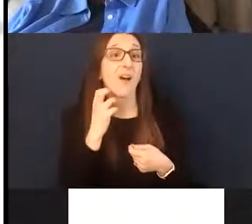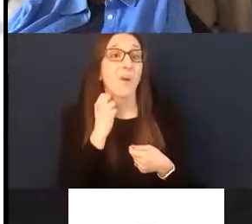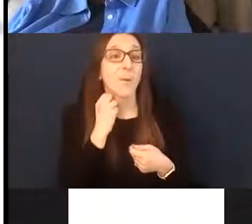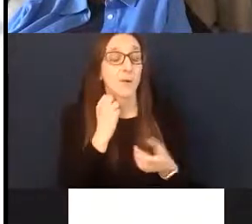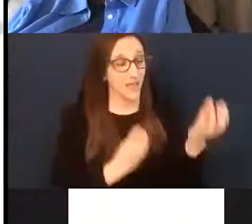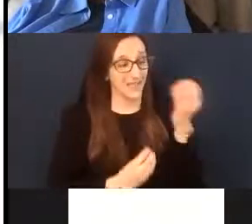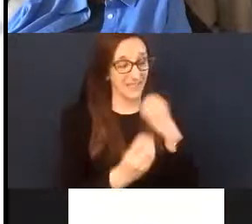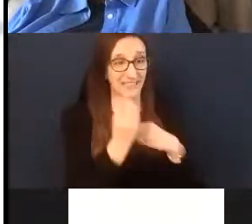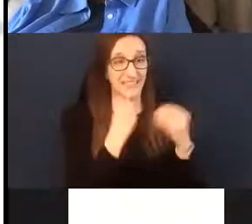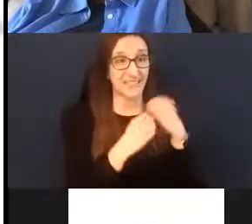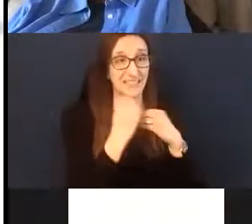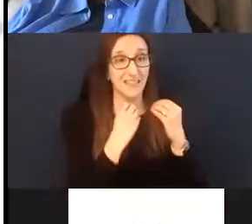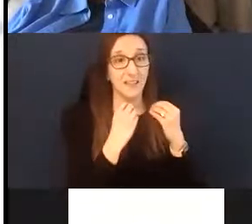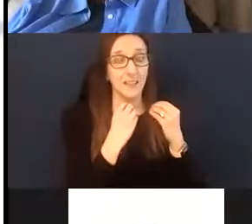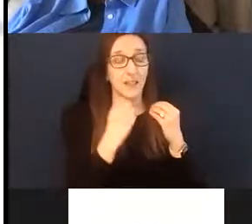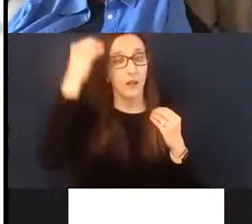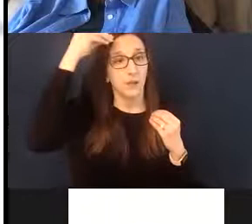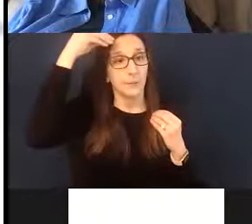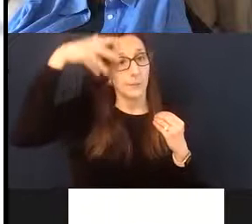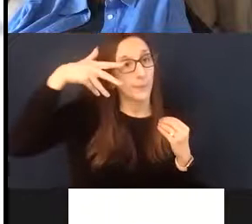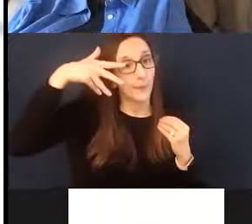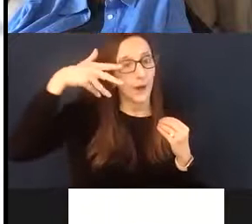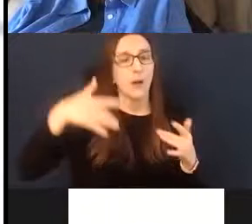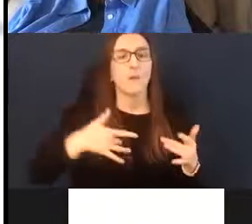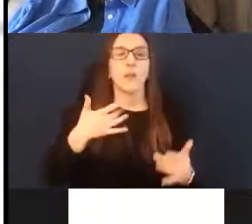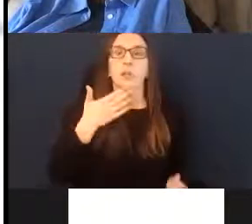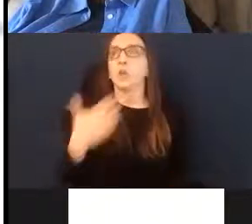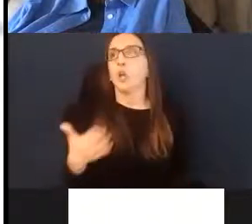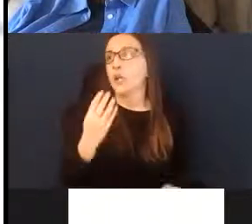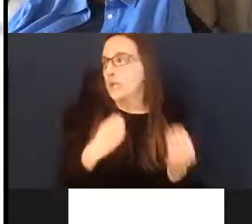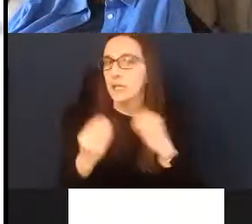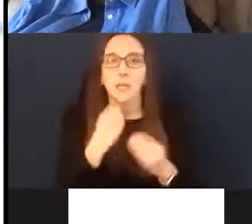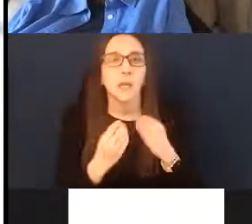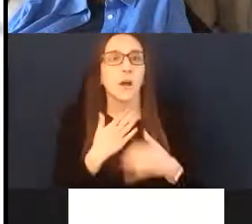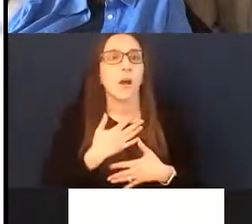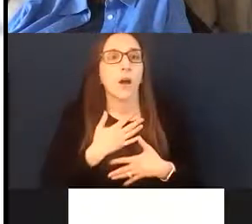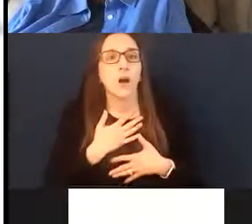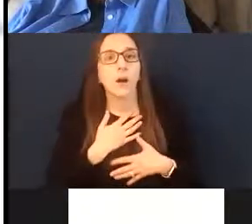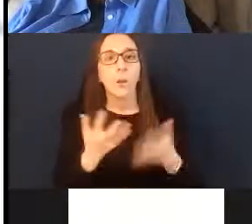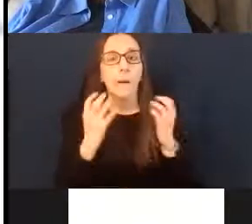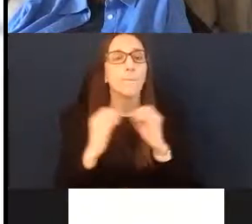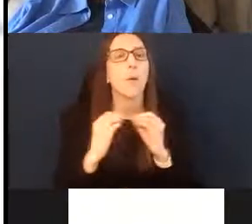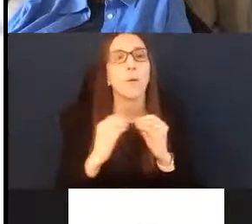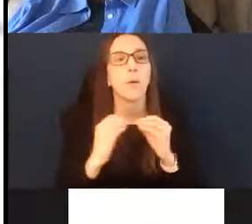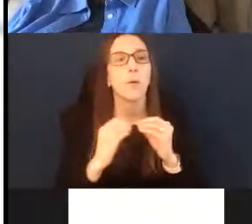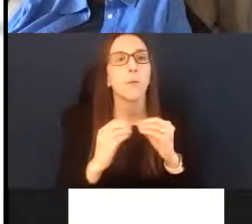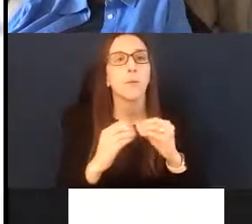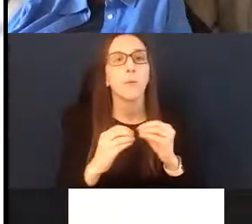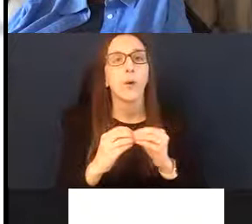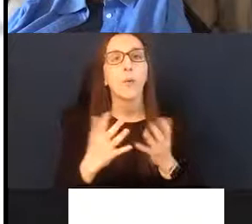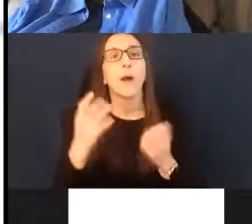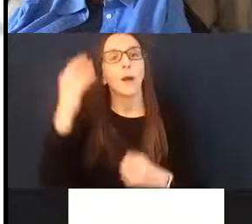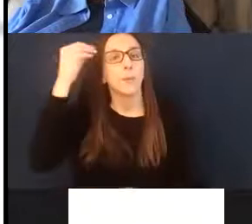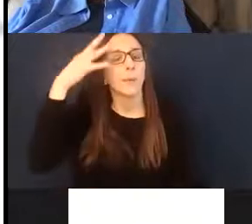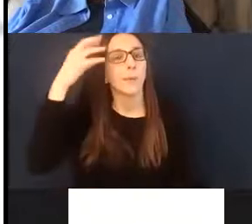eating because you haven't had it in so long and it feels so good to eat. So that makes it so that you're focused on the food more and